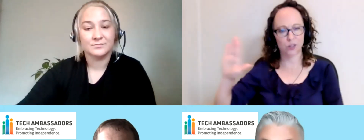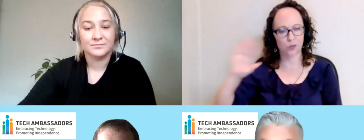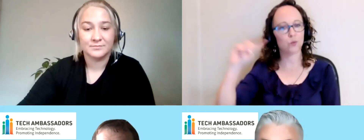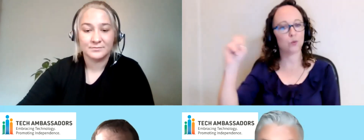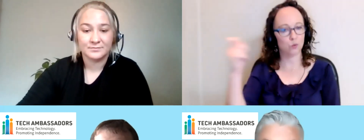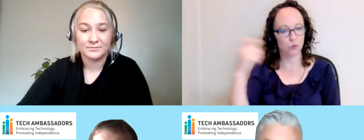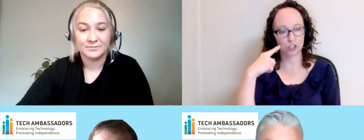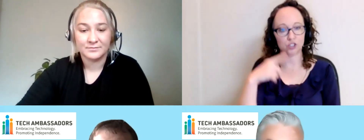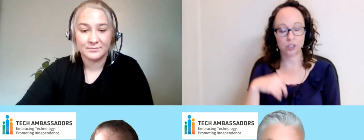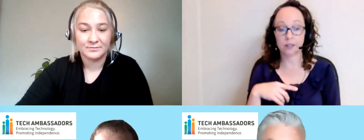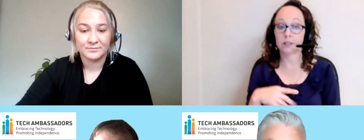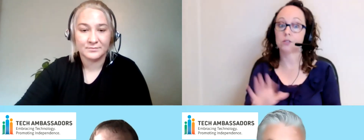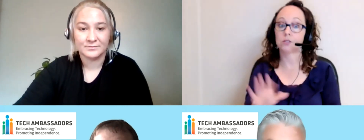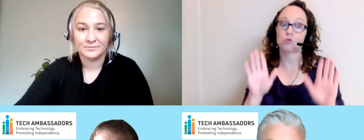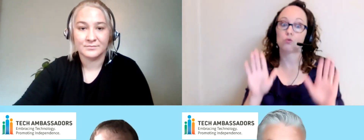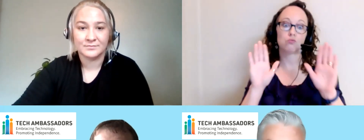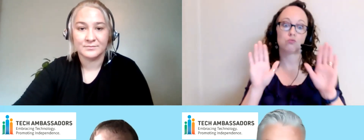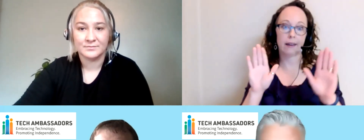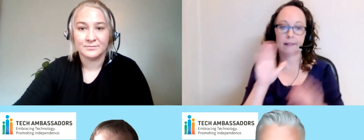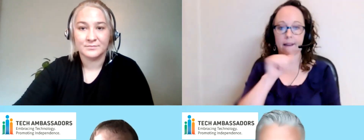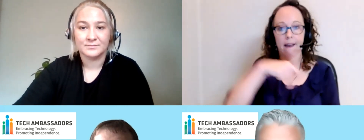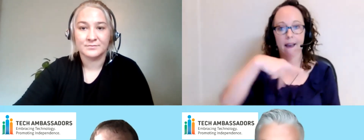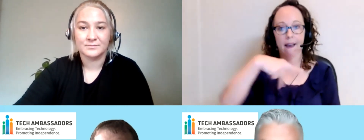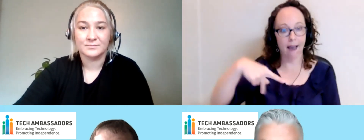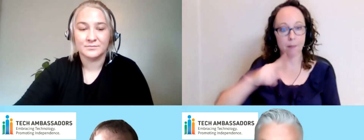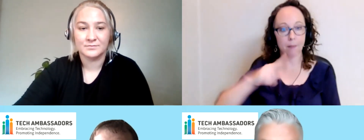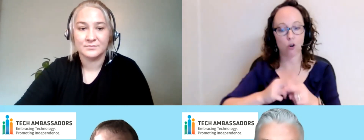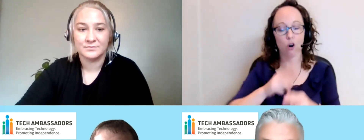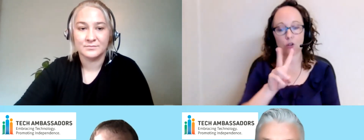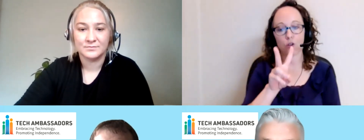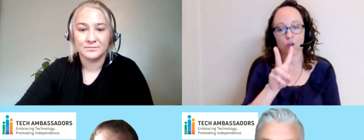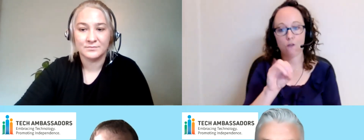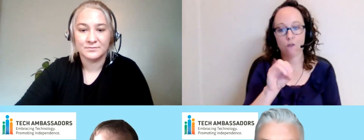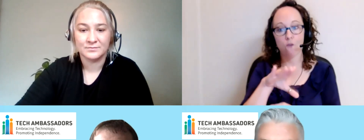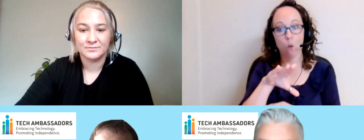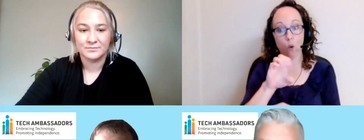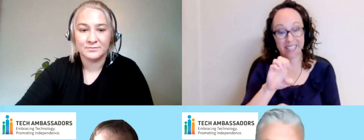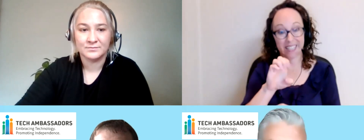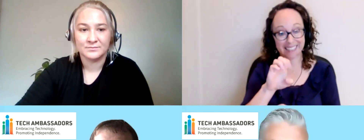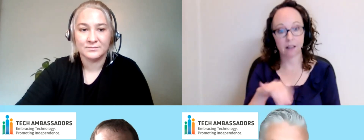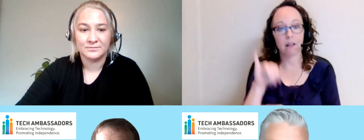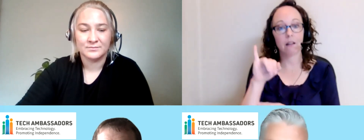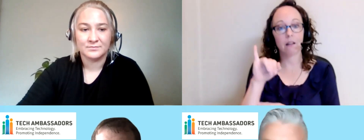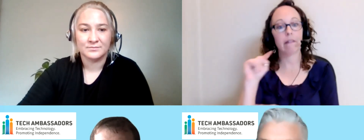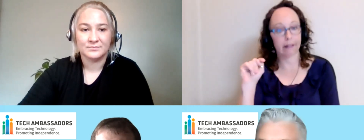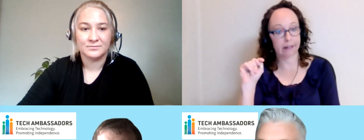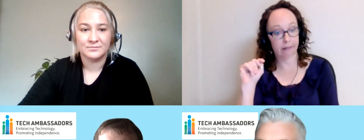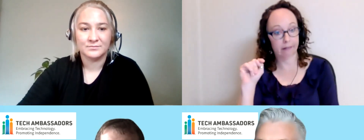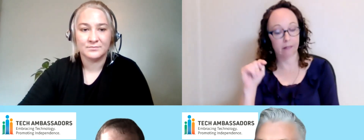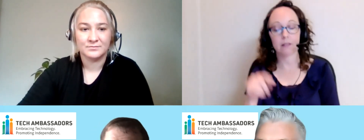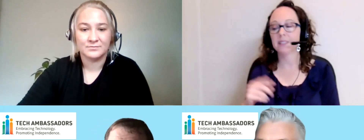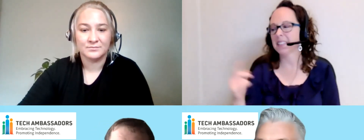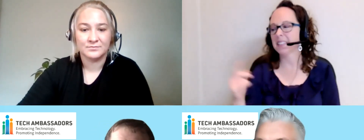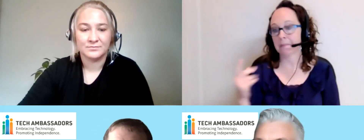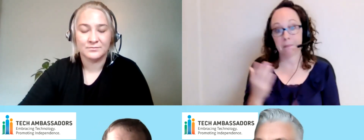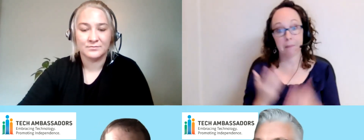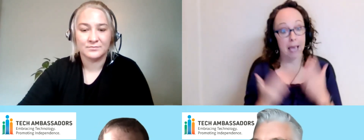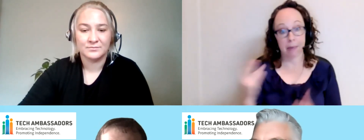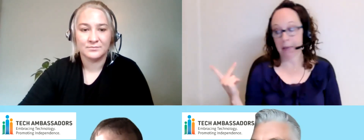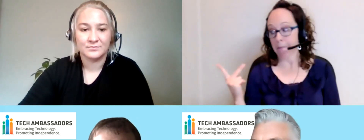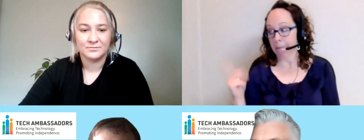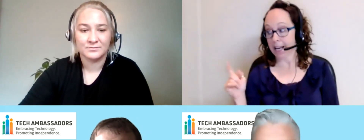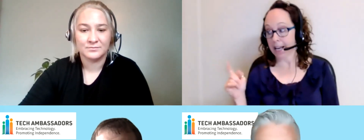app, Voice It. So let's maybe Tanner and I will look into that one. Yeah.